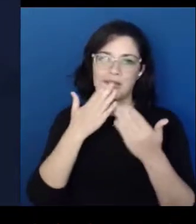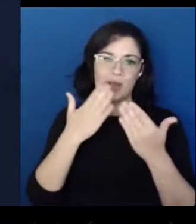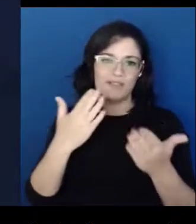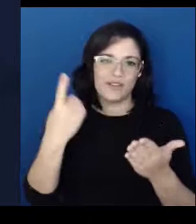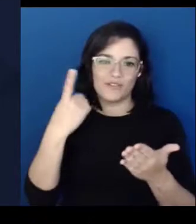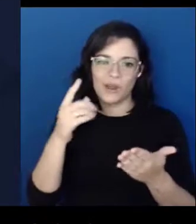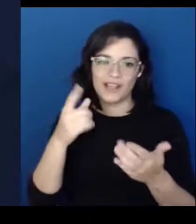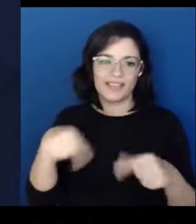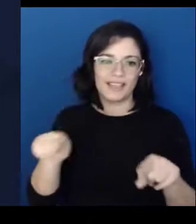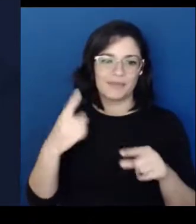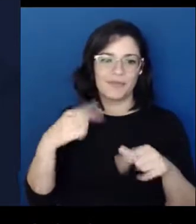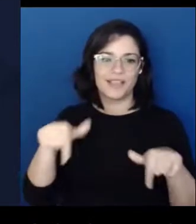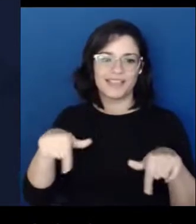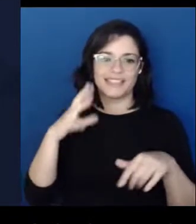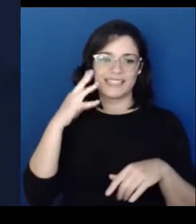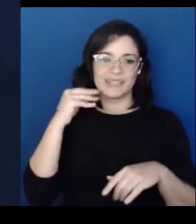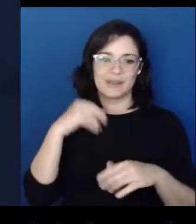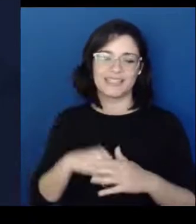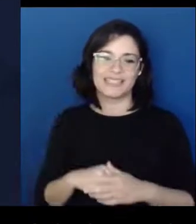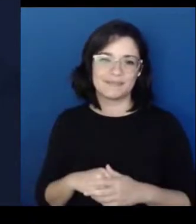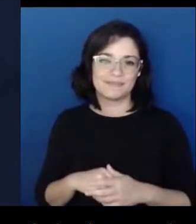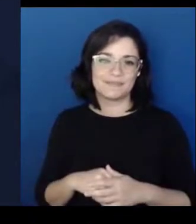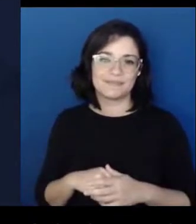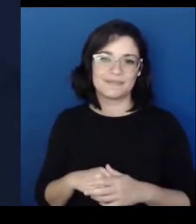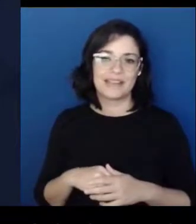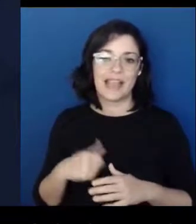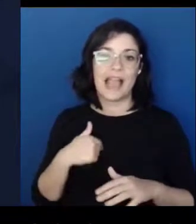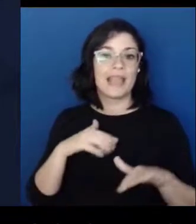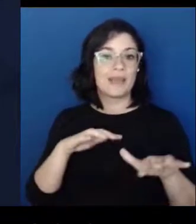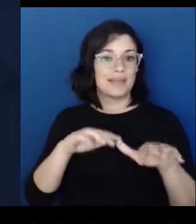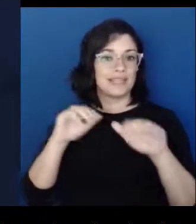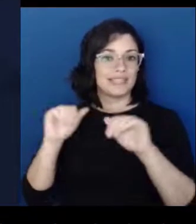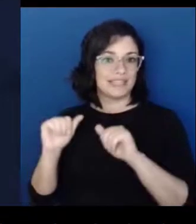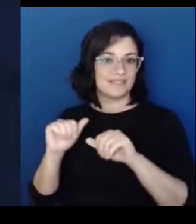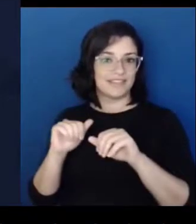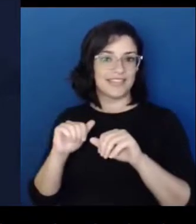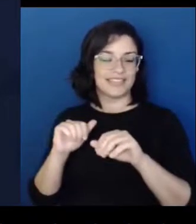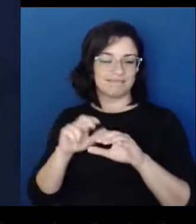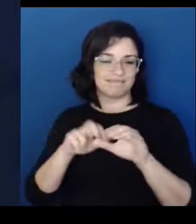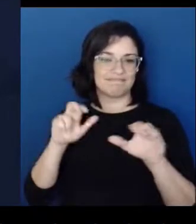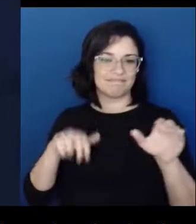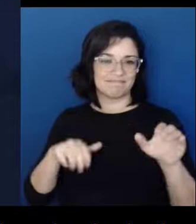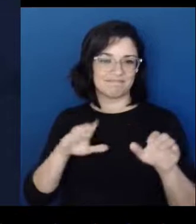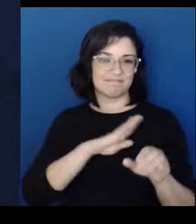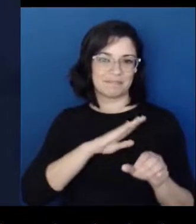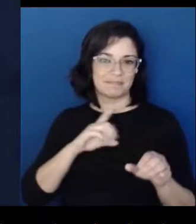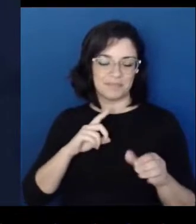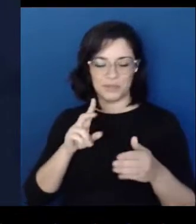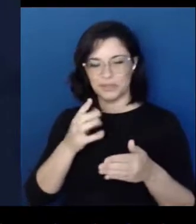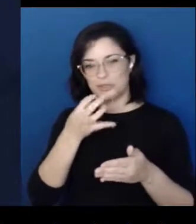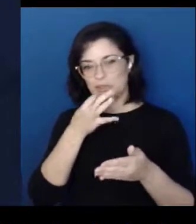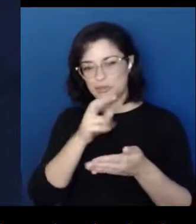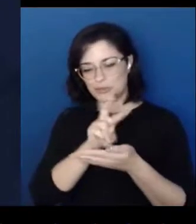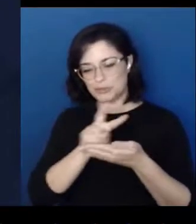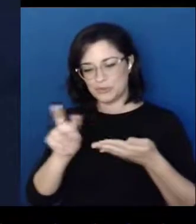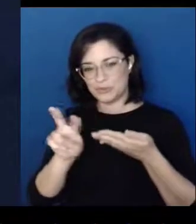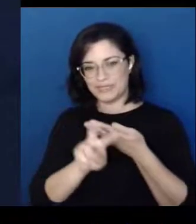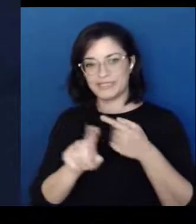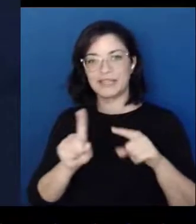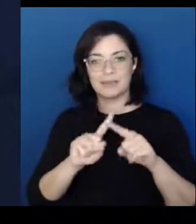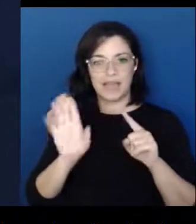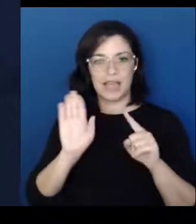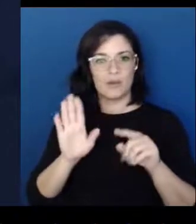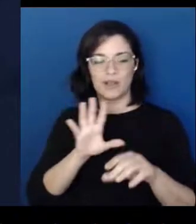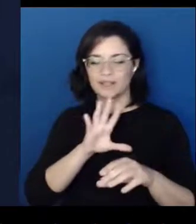experience. I am leaving the board in a couple of weeks, but will continue serving on the membership and education